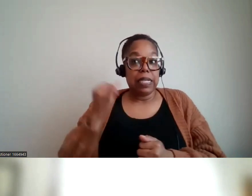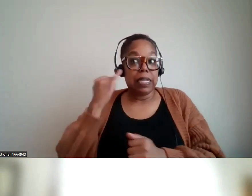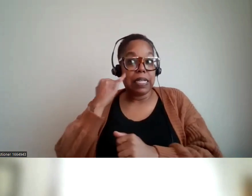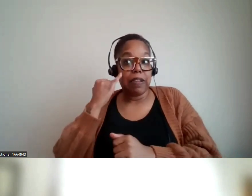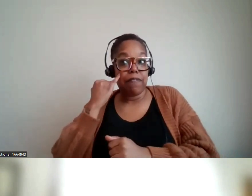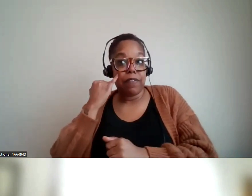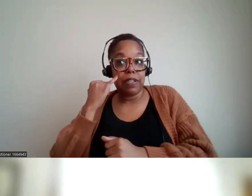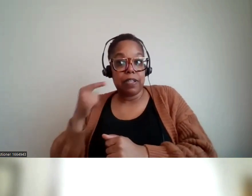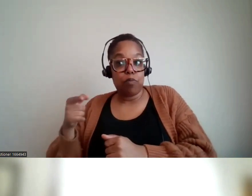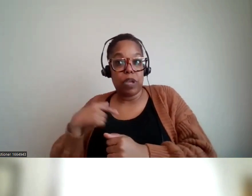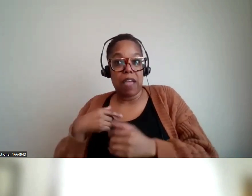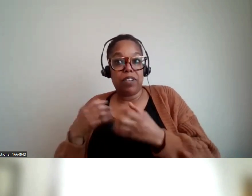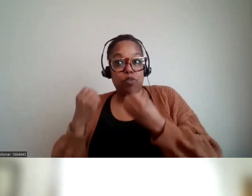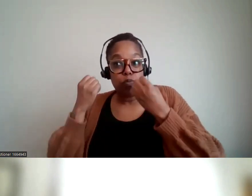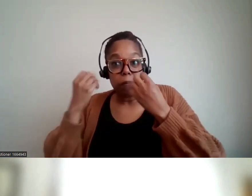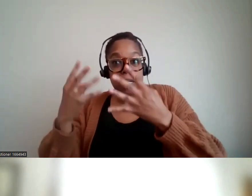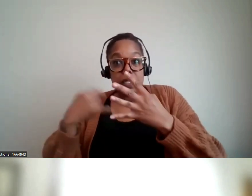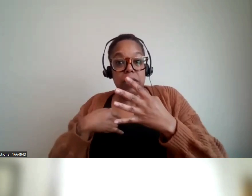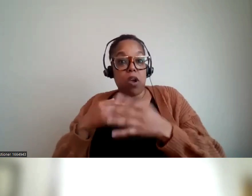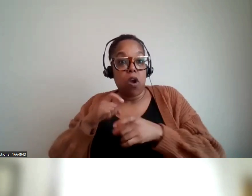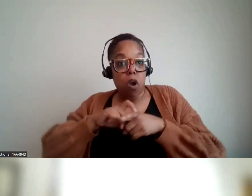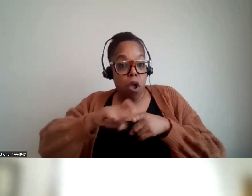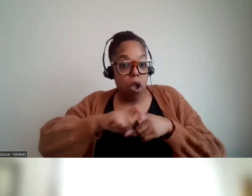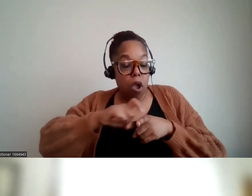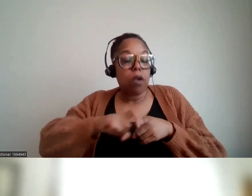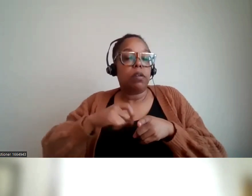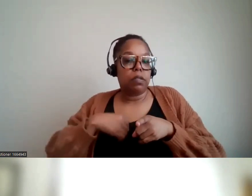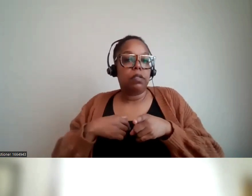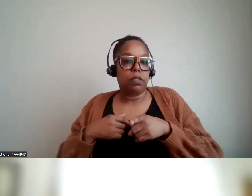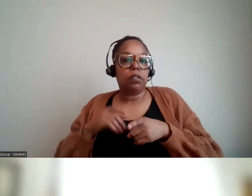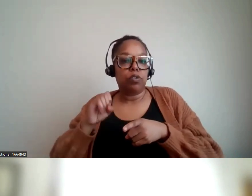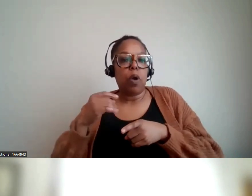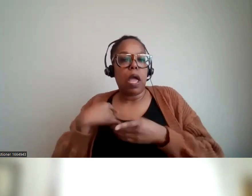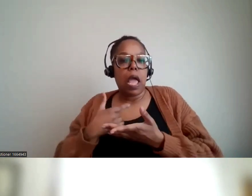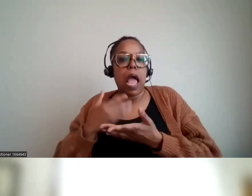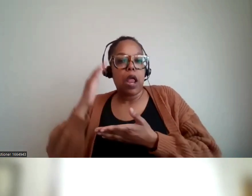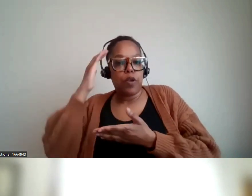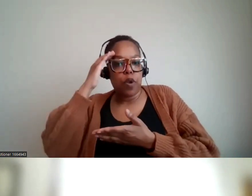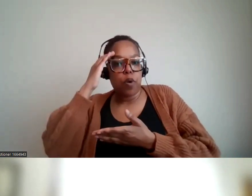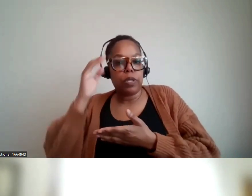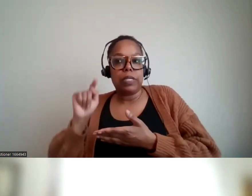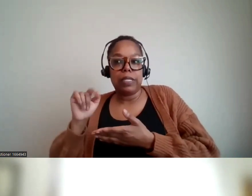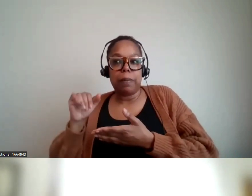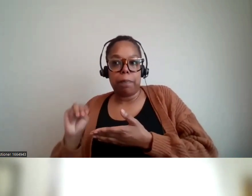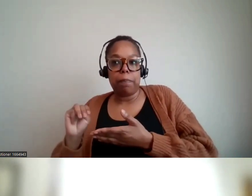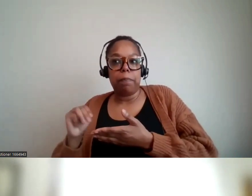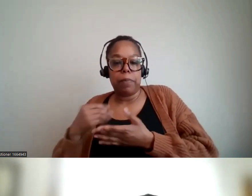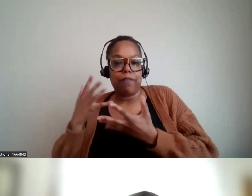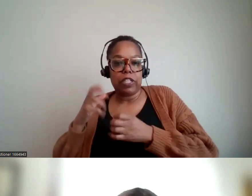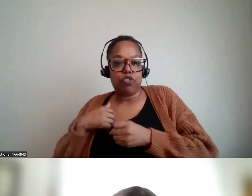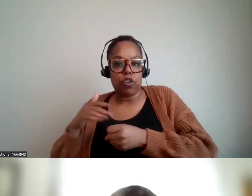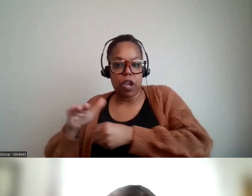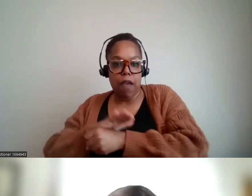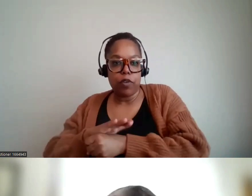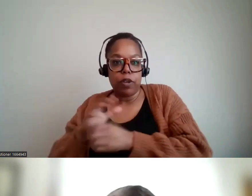or overburdened. So I think that's another factor too. So I know Tim covered a lot and there might be other questions, so I'll stop